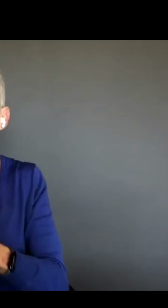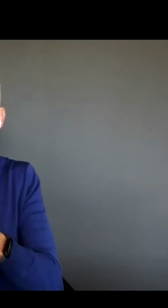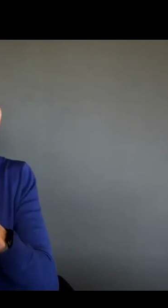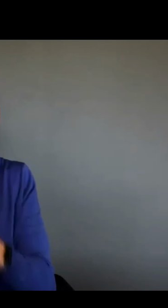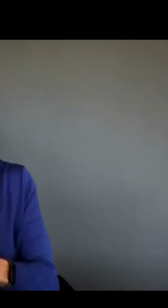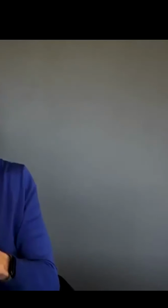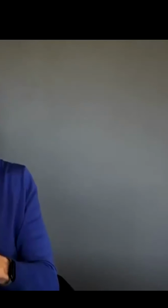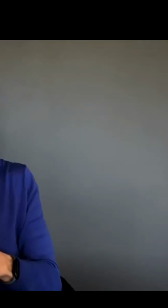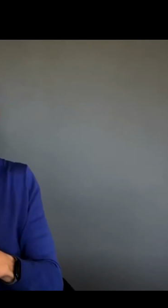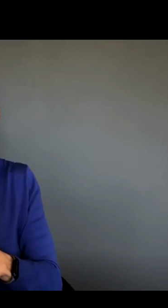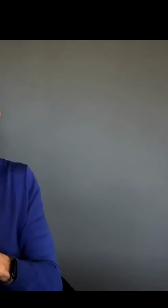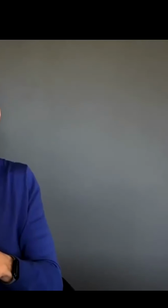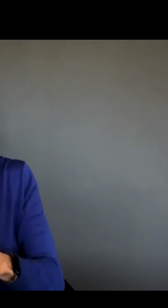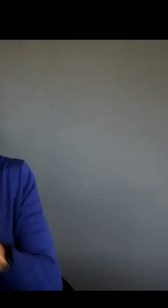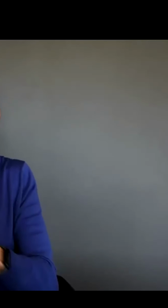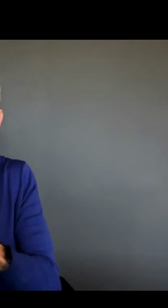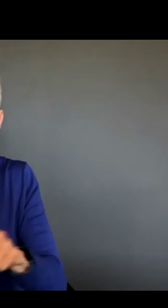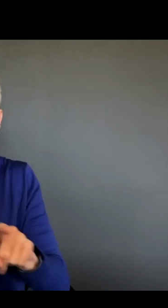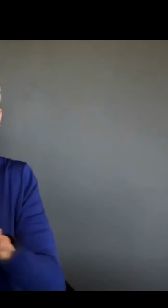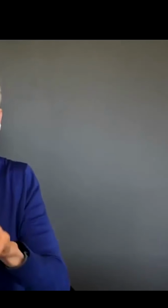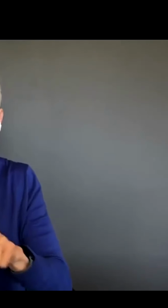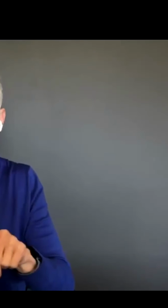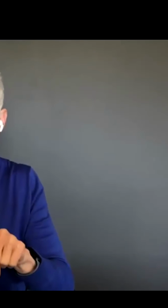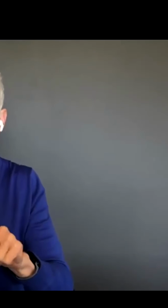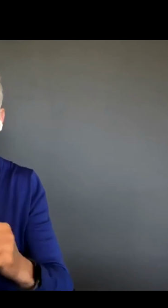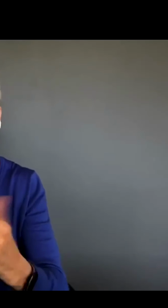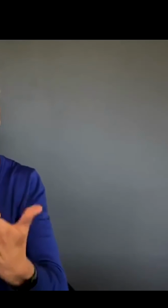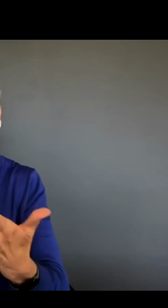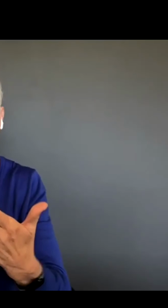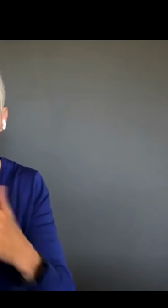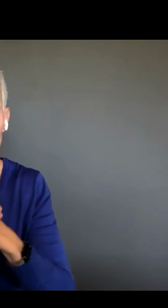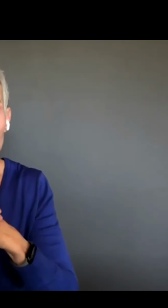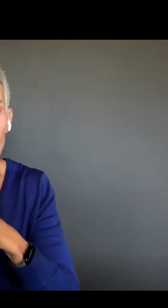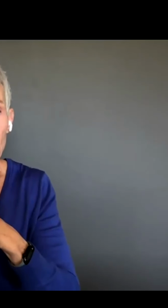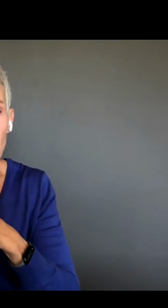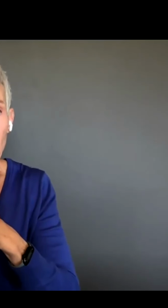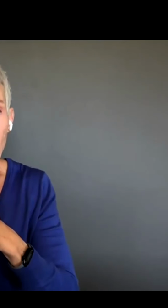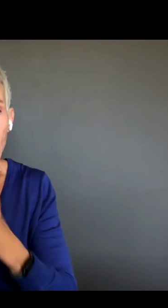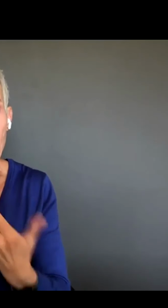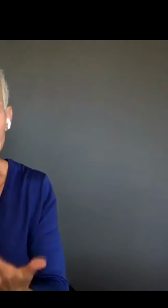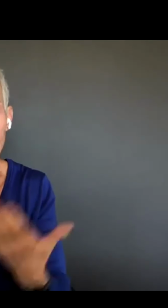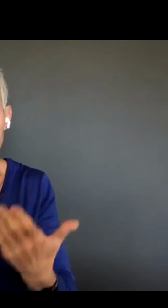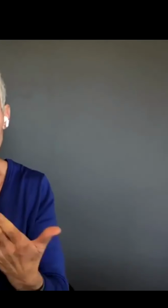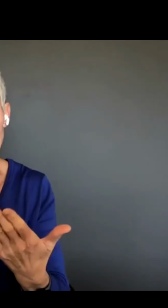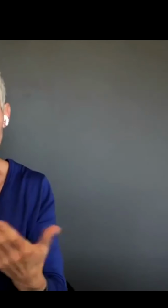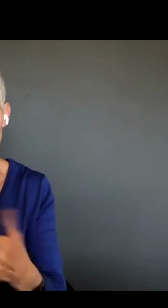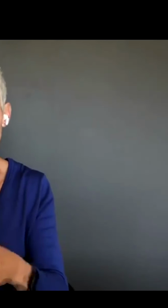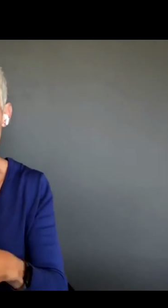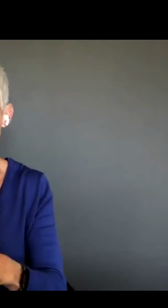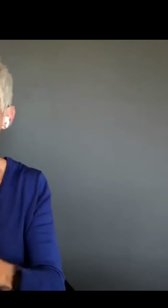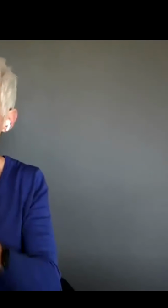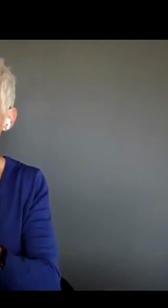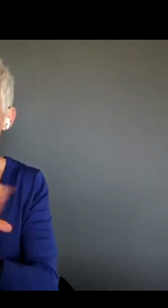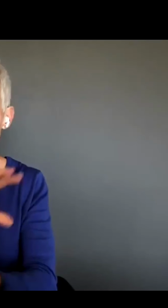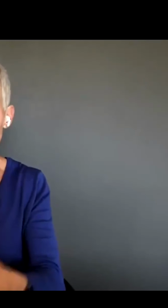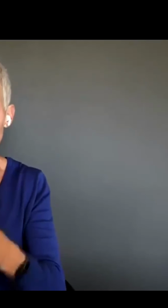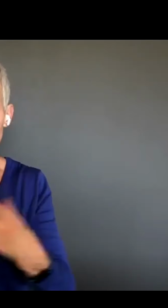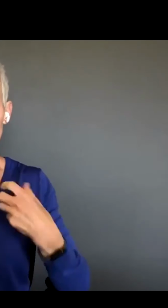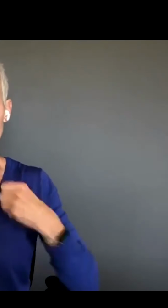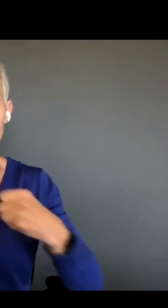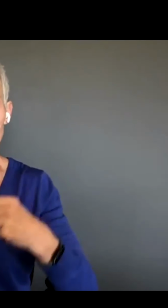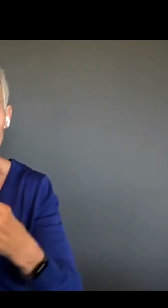working exactly the same way and think, oh, we need peer experts, otherwise we're never going to work recovery in a recovery-oriented way. And that's the confusion here for